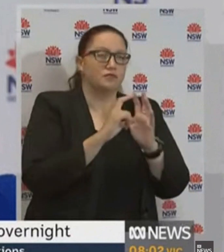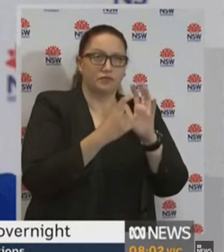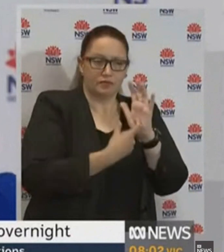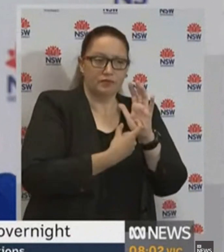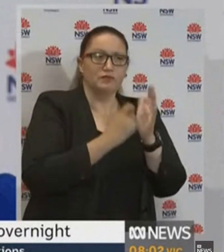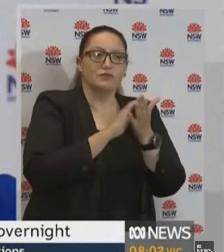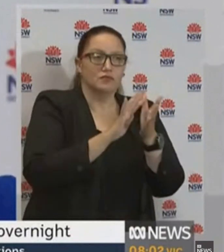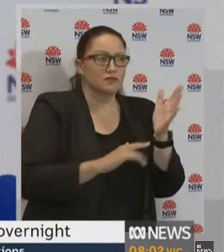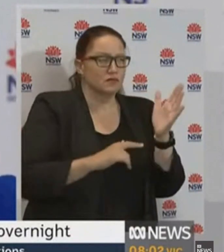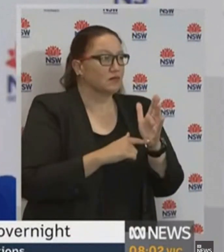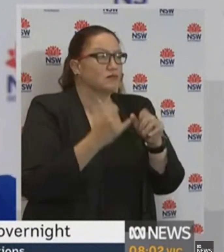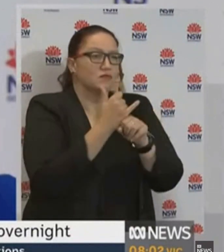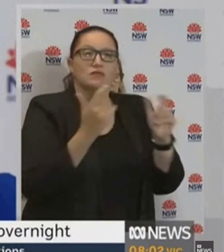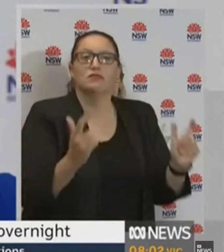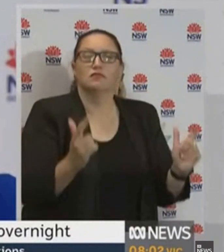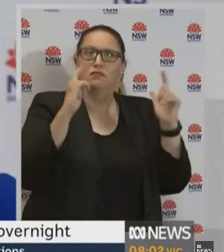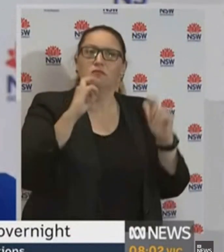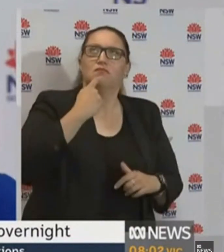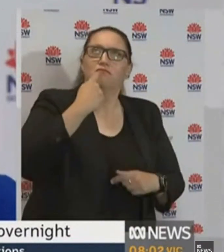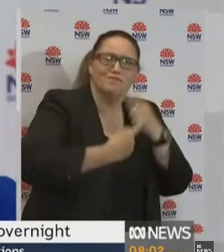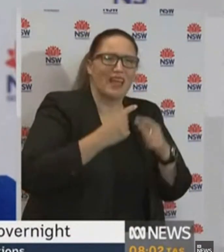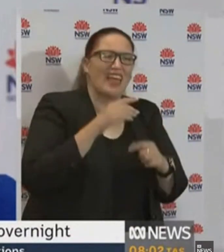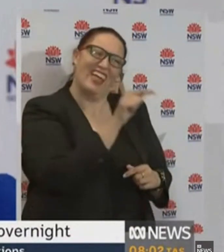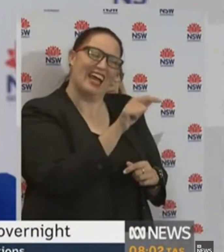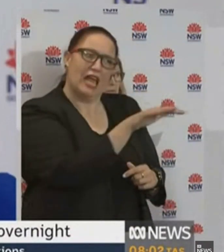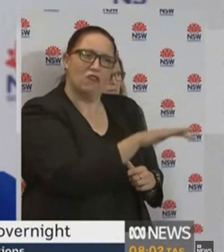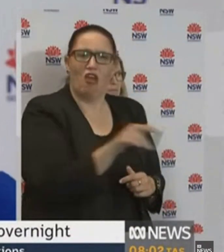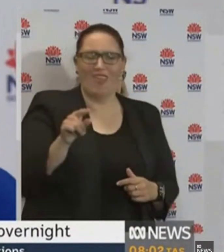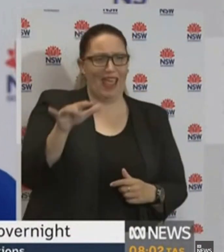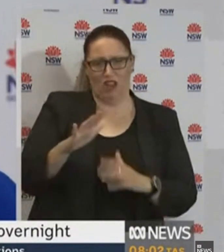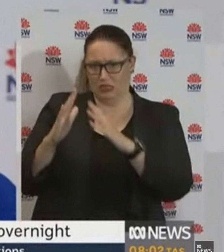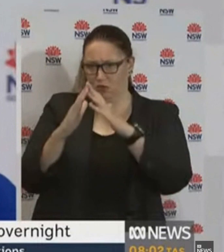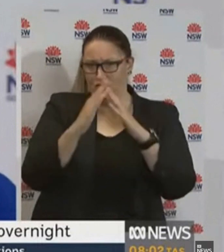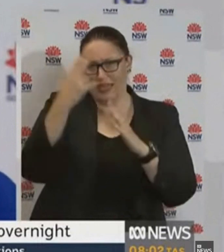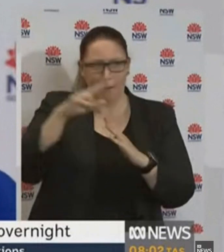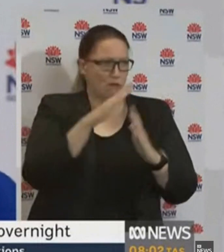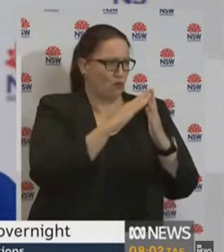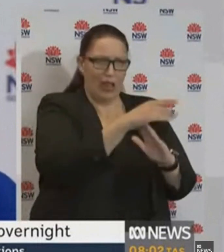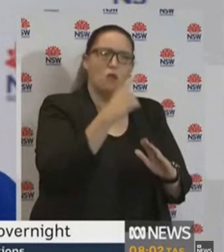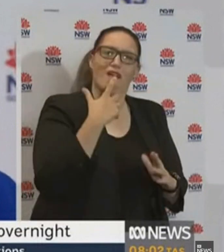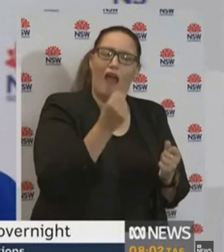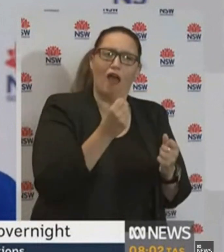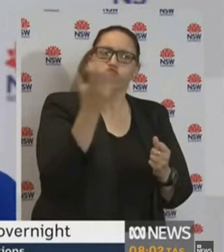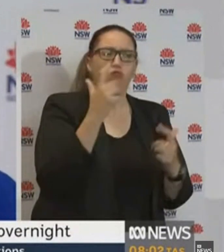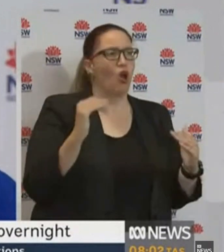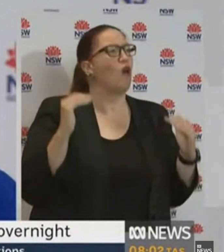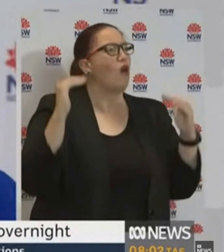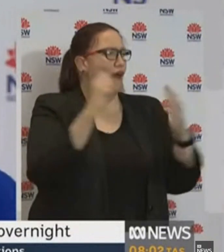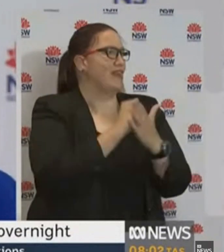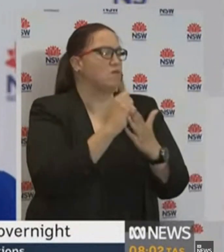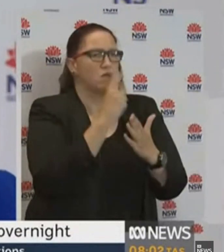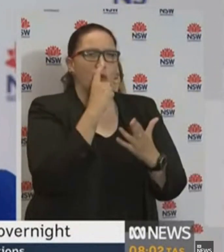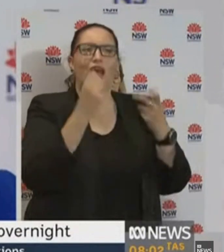in particular for people to come forward and get tested, even if you've got the milder symptoms or even if you feel you've been in contact with someone who's